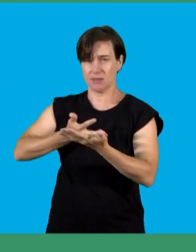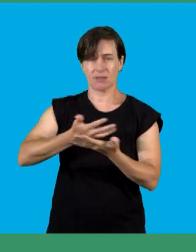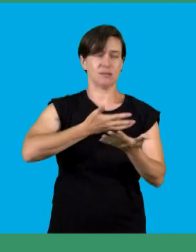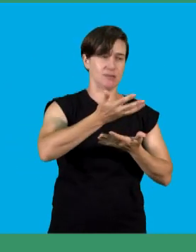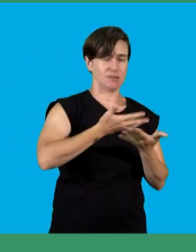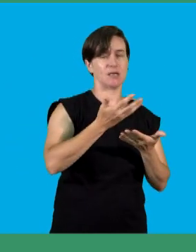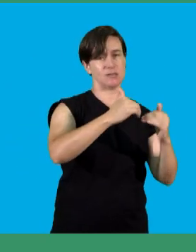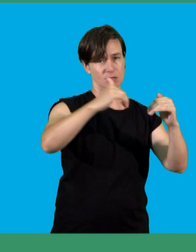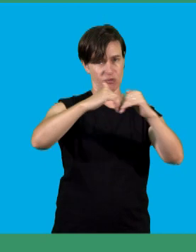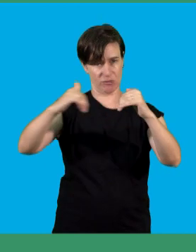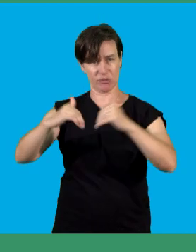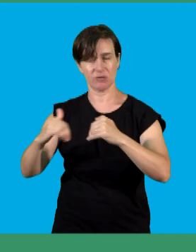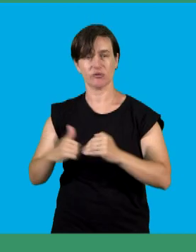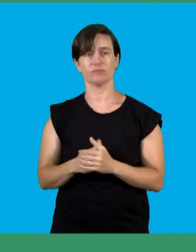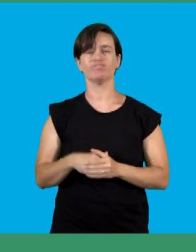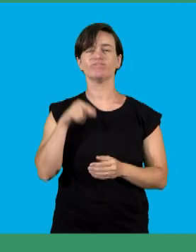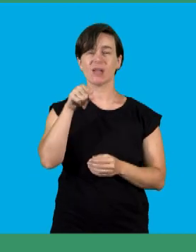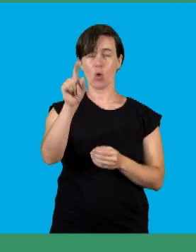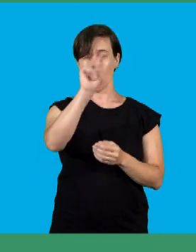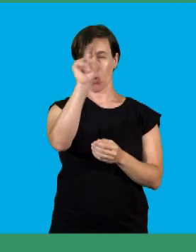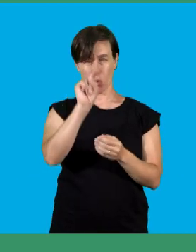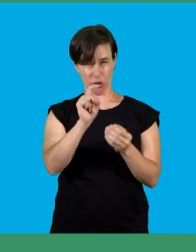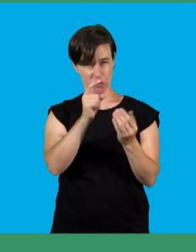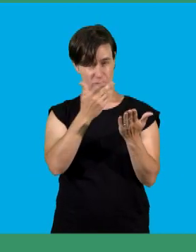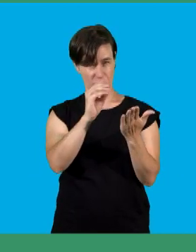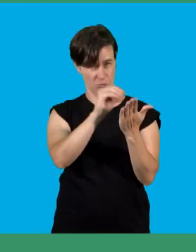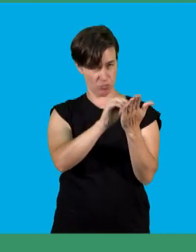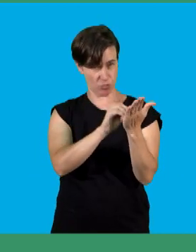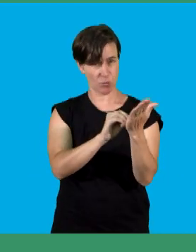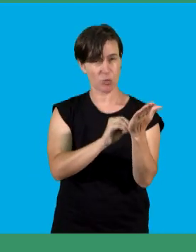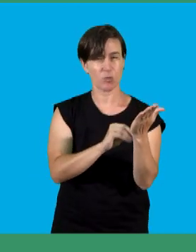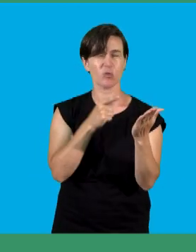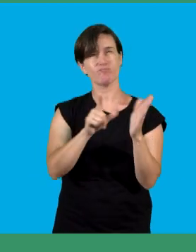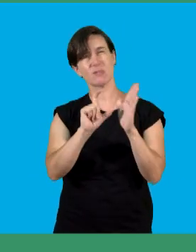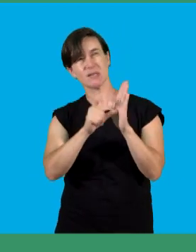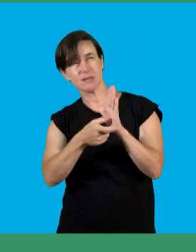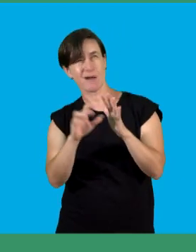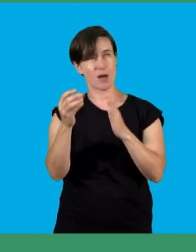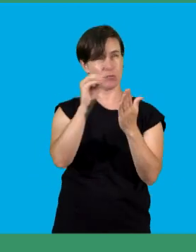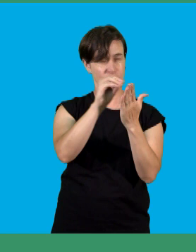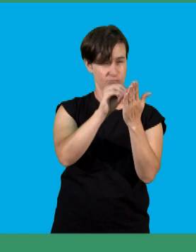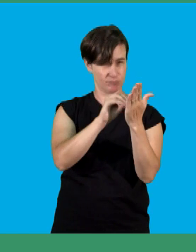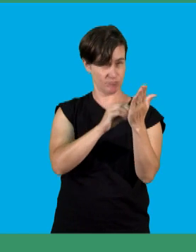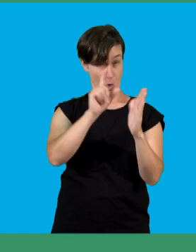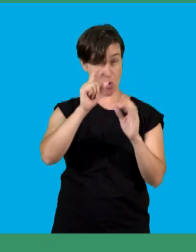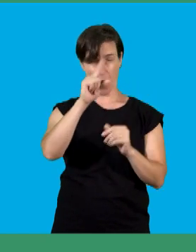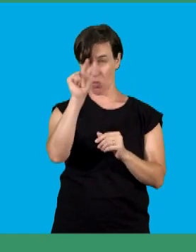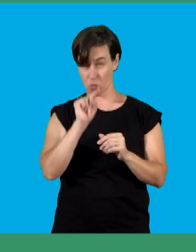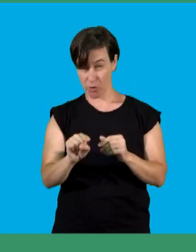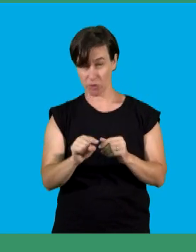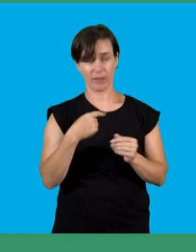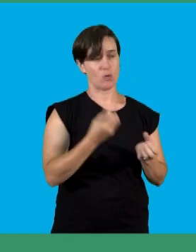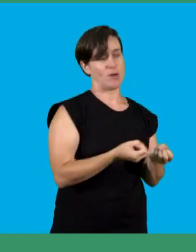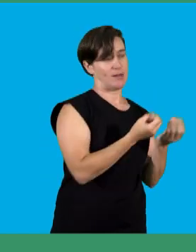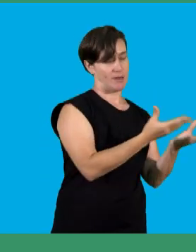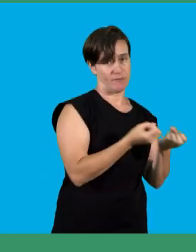Right, thirdly, a questionnaire is designed and distributed to the panel. We're talking about experts